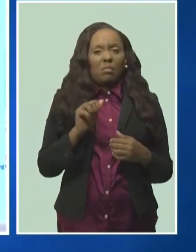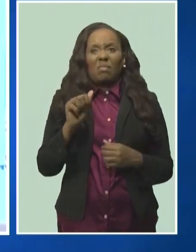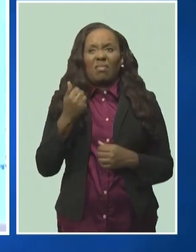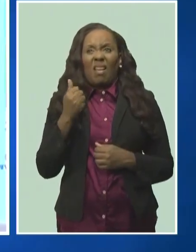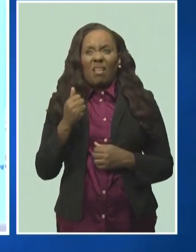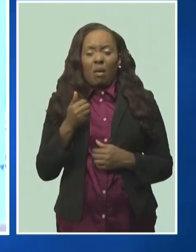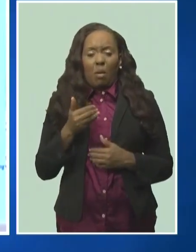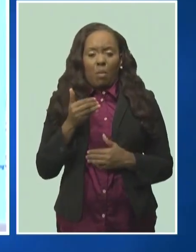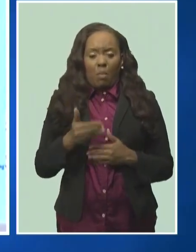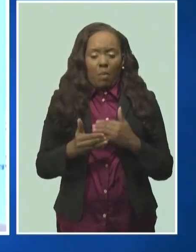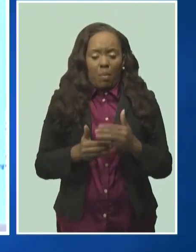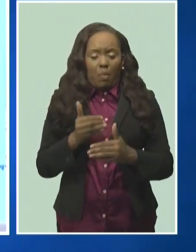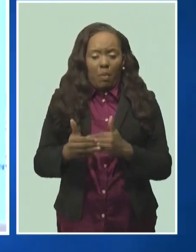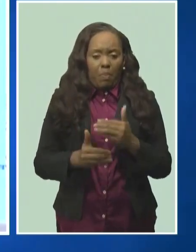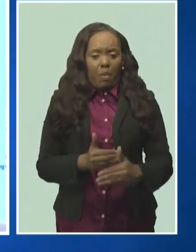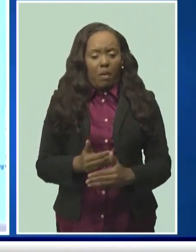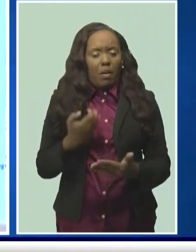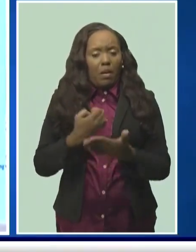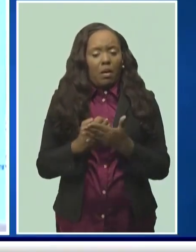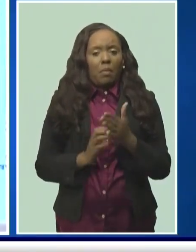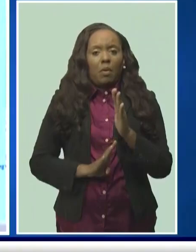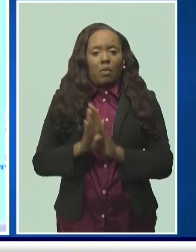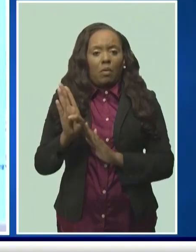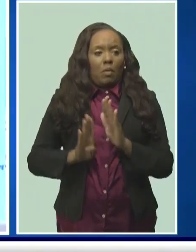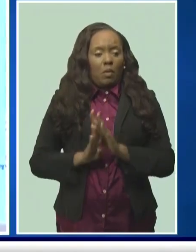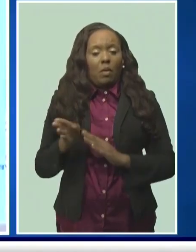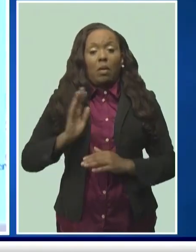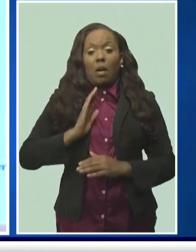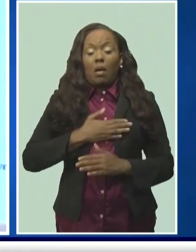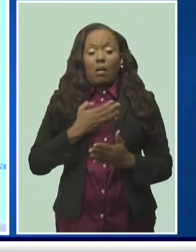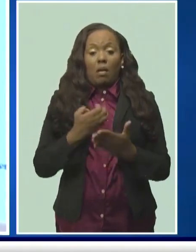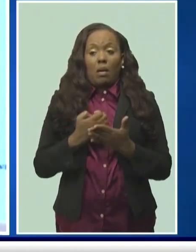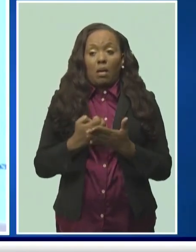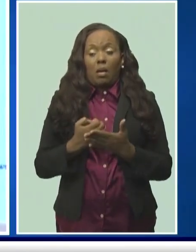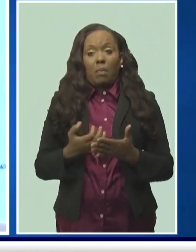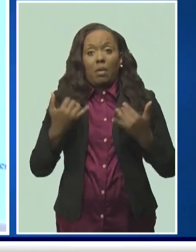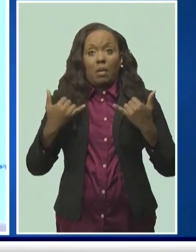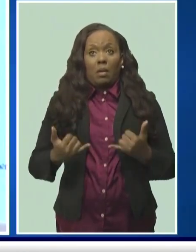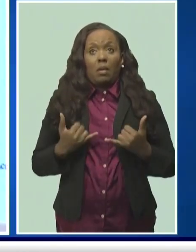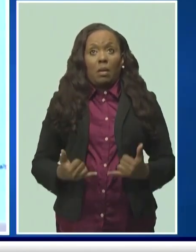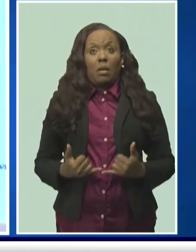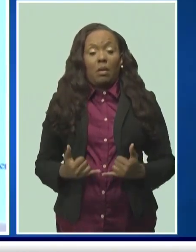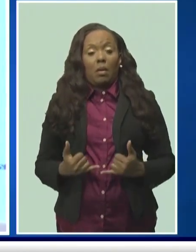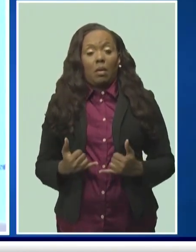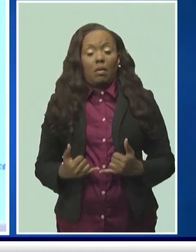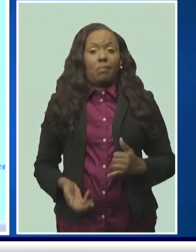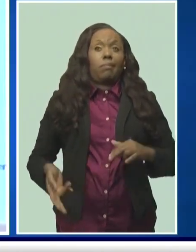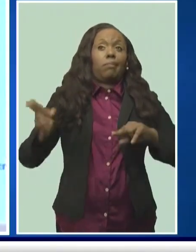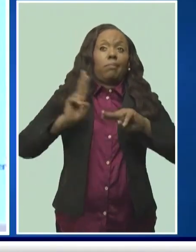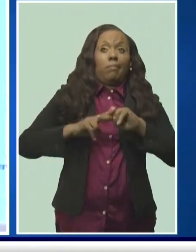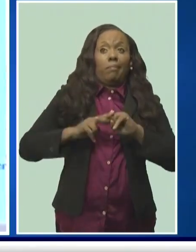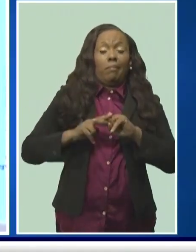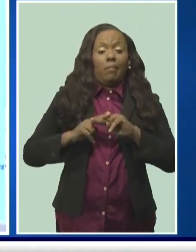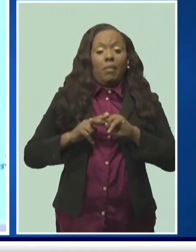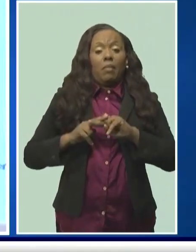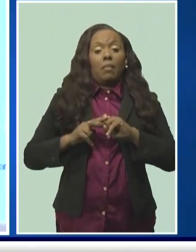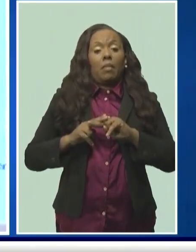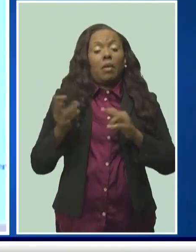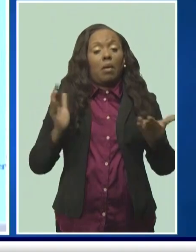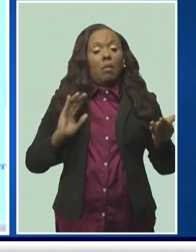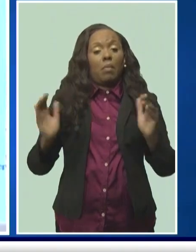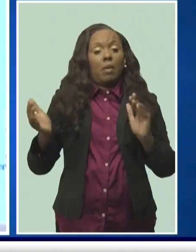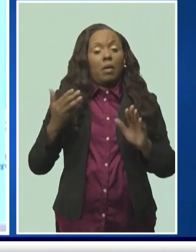economy today is larger than it was pre-COVID, both in real and nominal